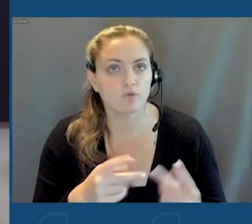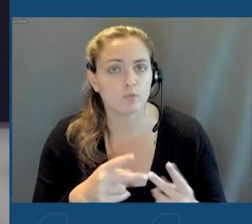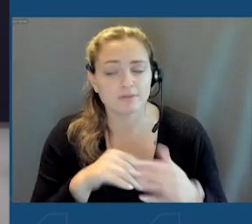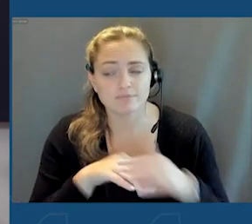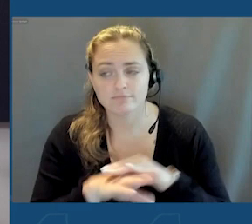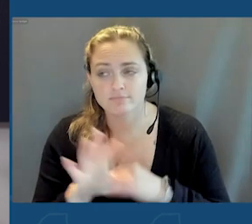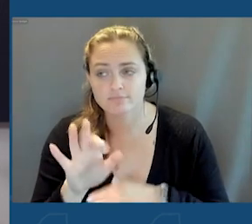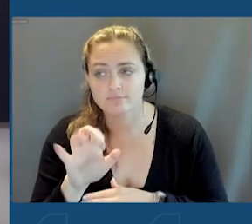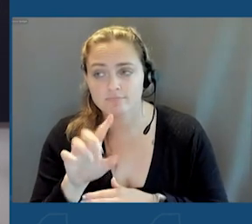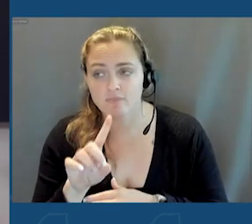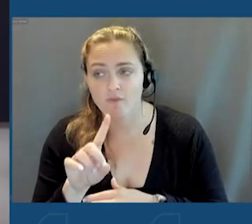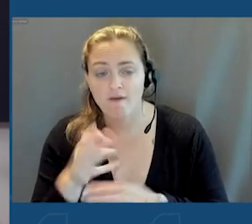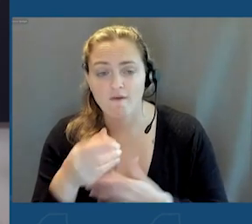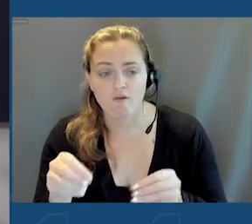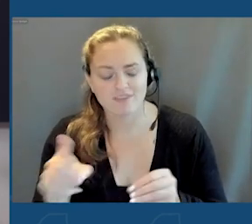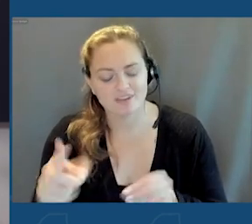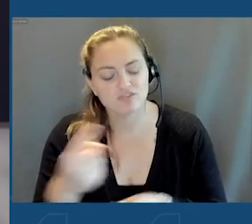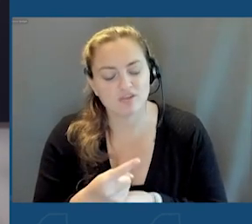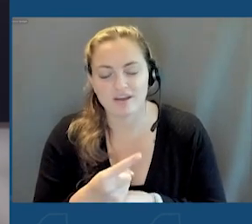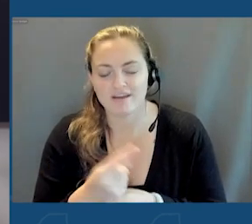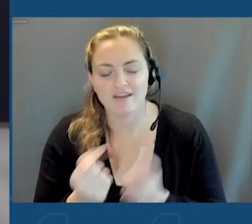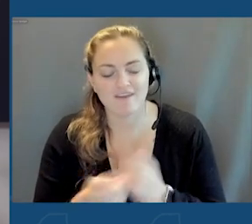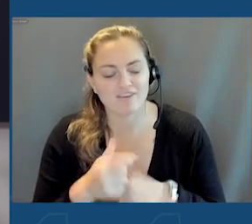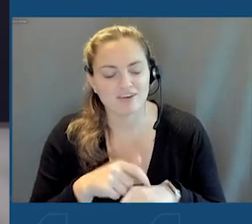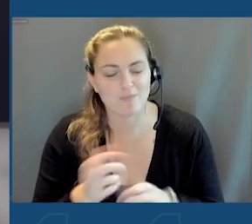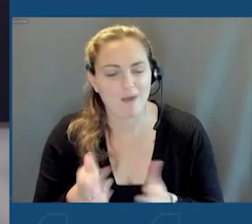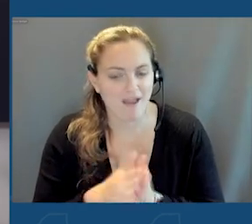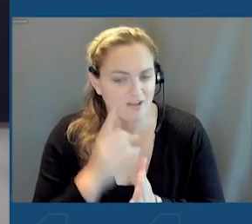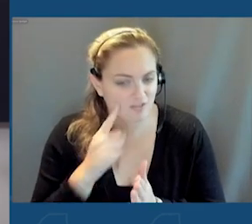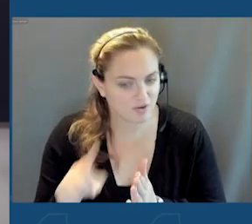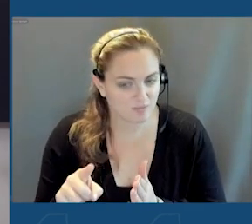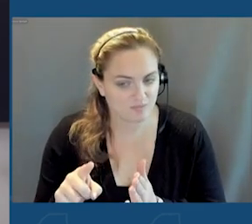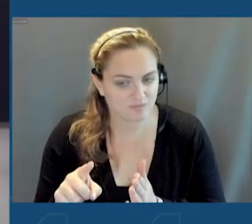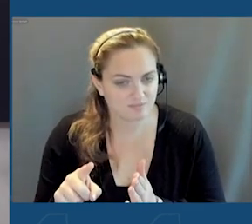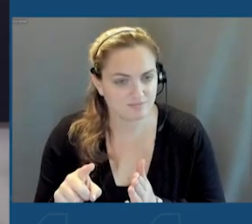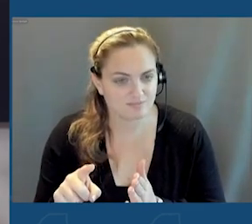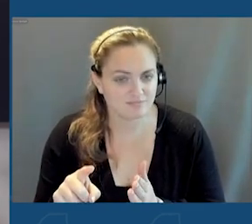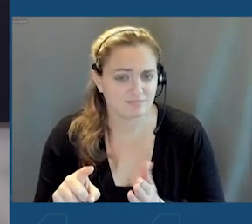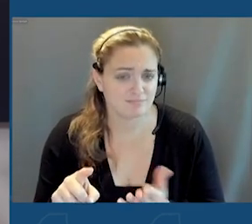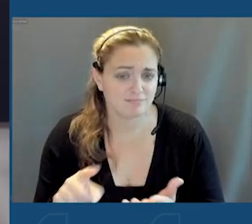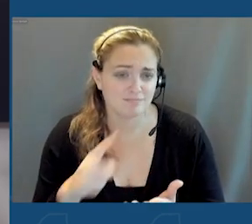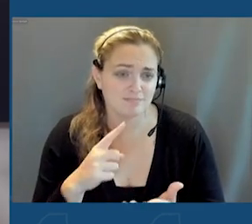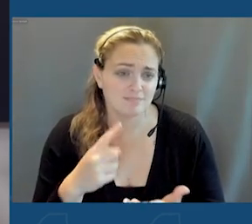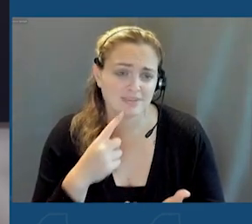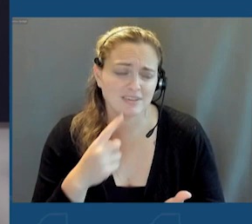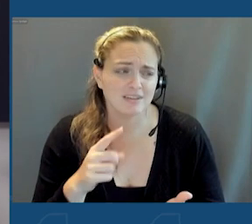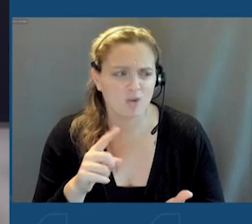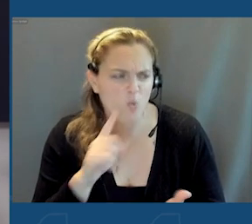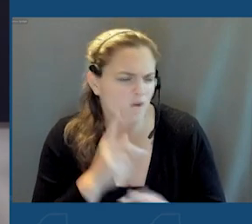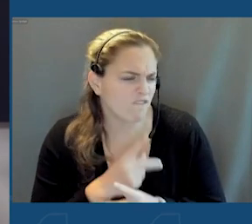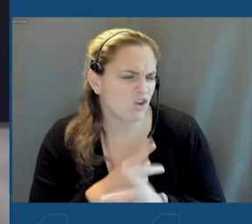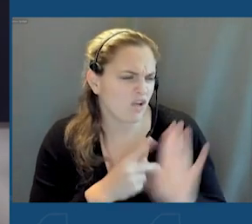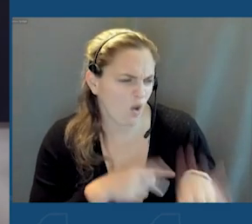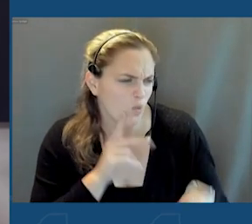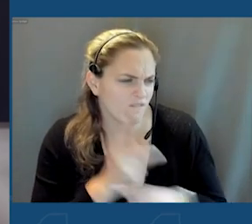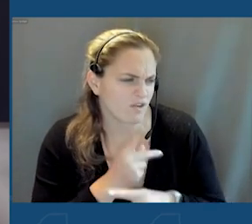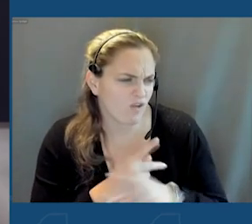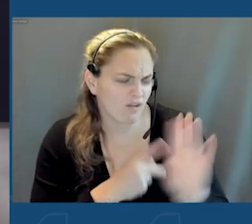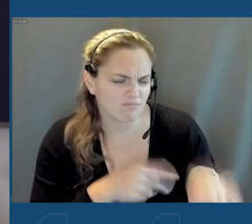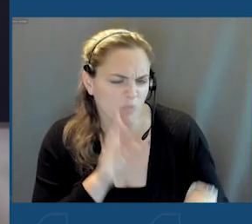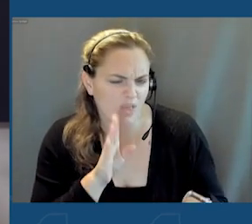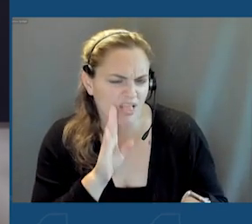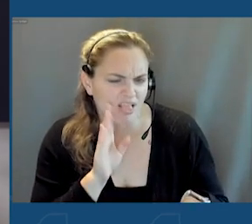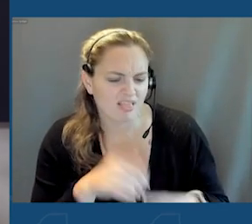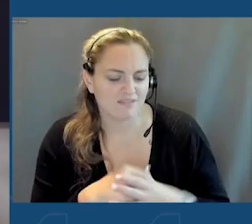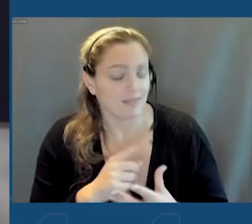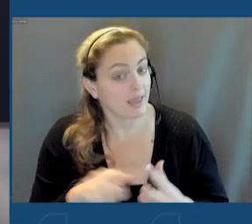office, he's right. Whatever I ask of him, he always says, Bonnie, we'll find a way to do it. Bonnie, I'll find a way. And he